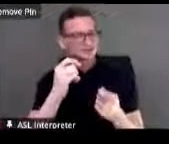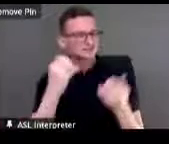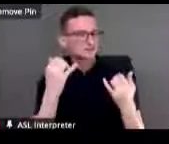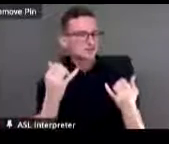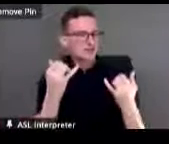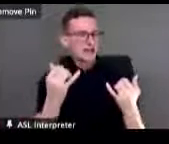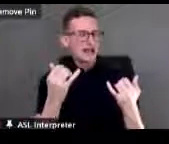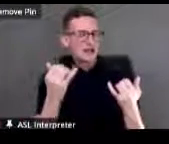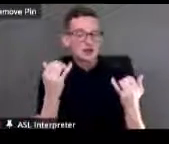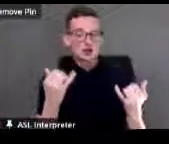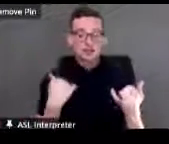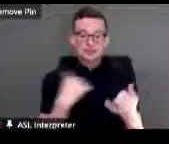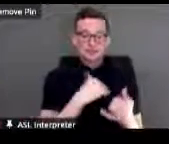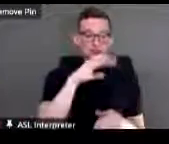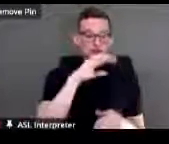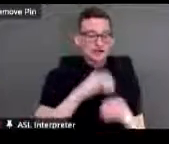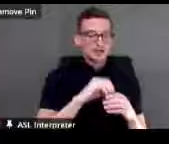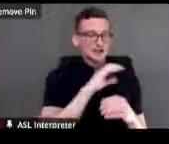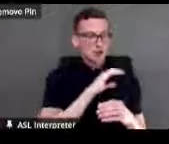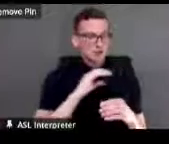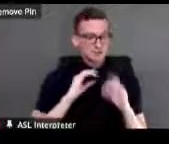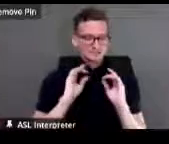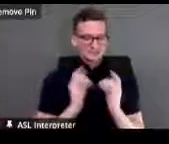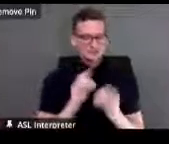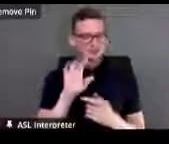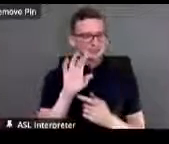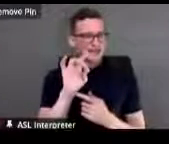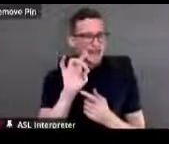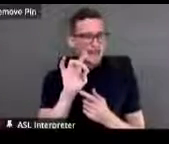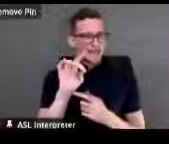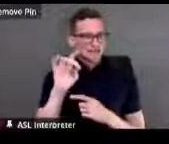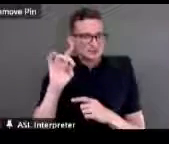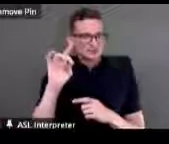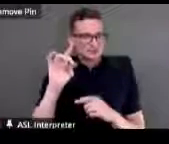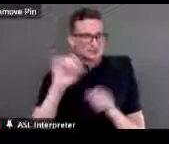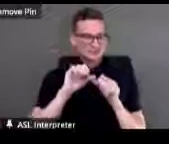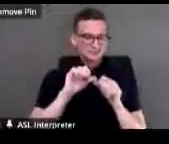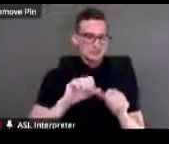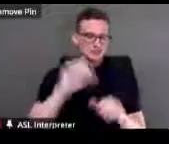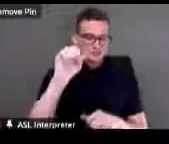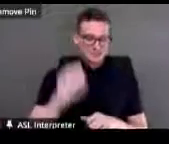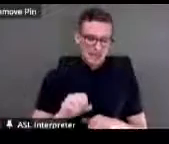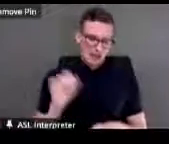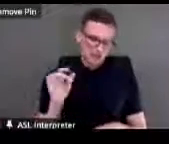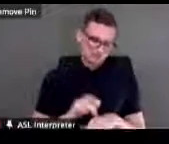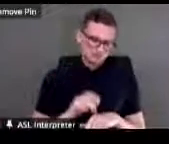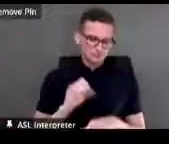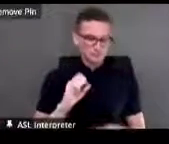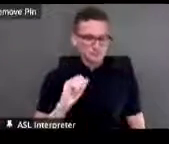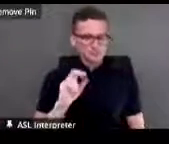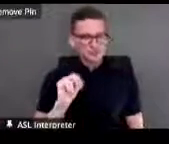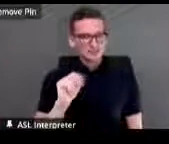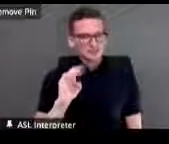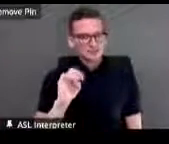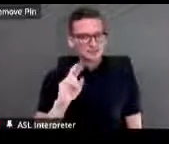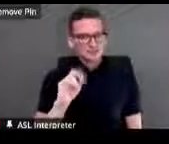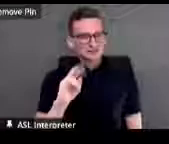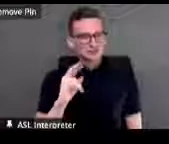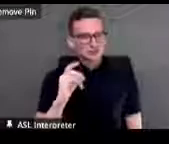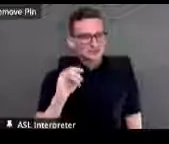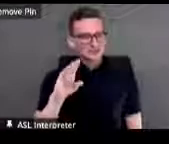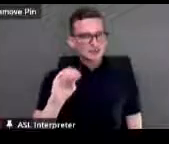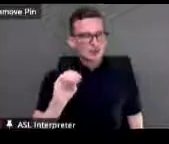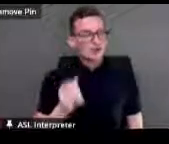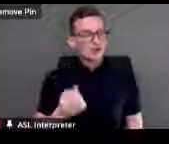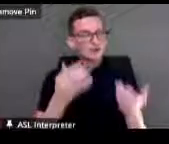the Congressional District 8, which goes all the way down to San Bernardino, and many of us in the Eastern Sierra would